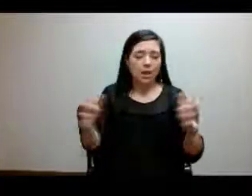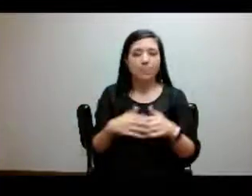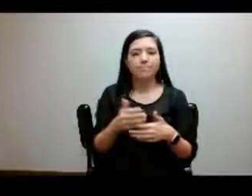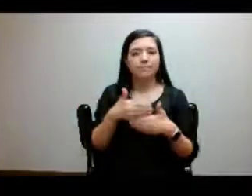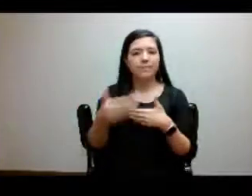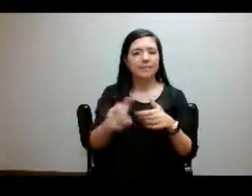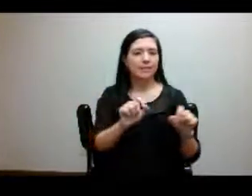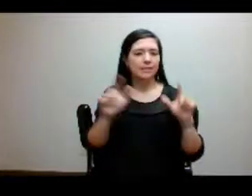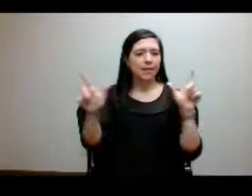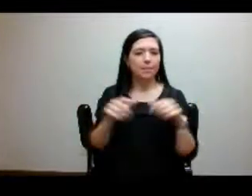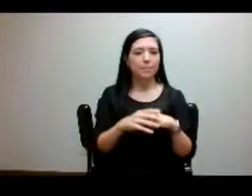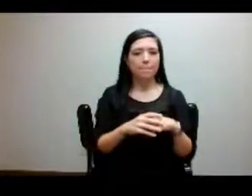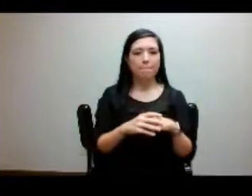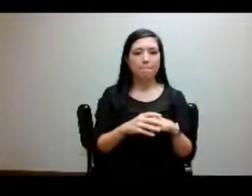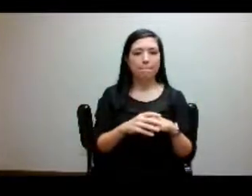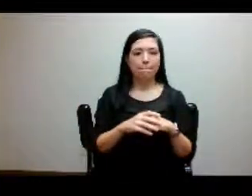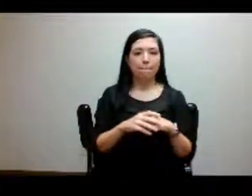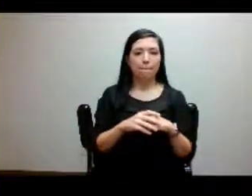slide.